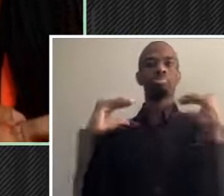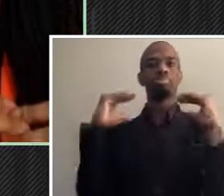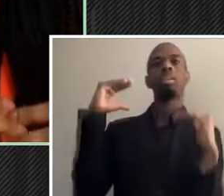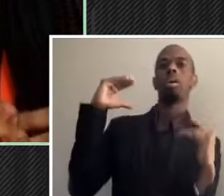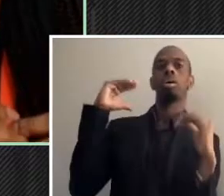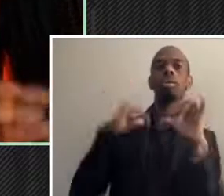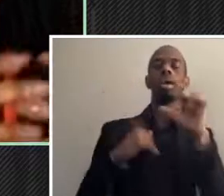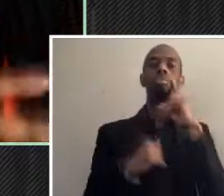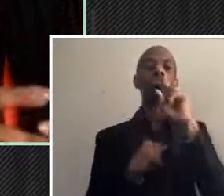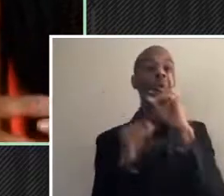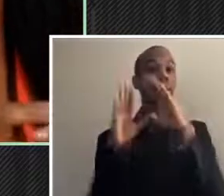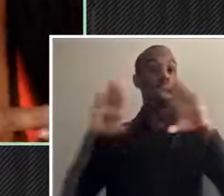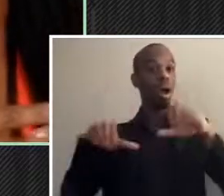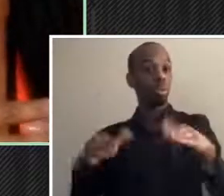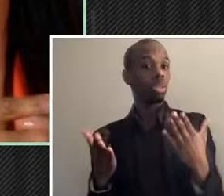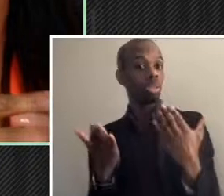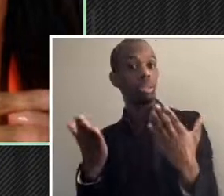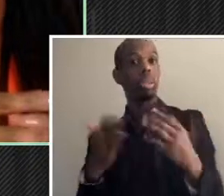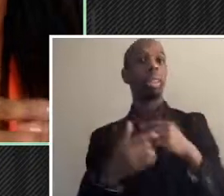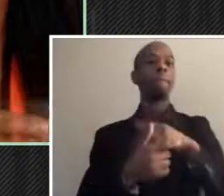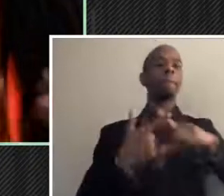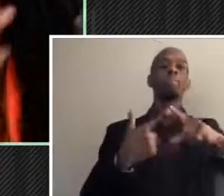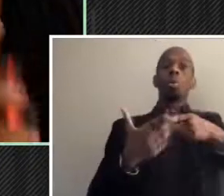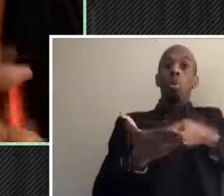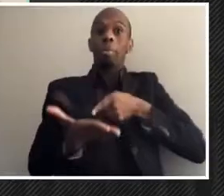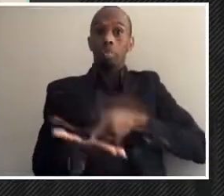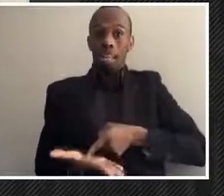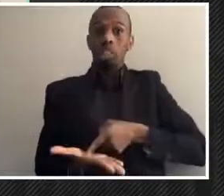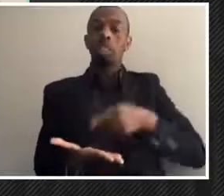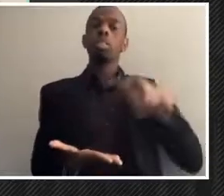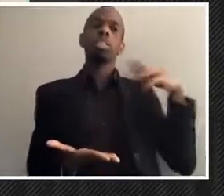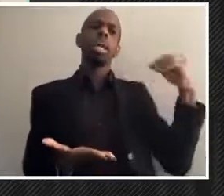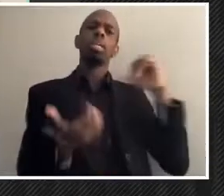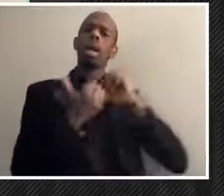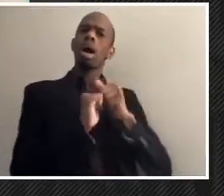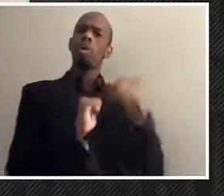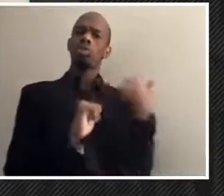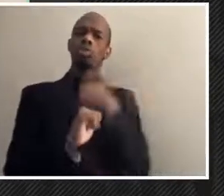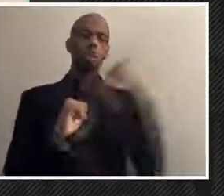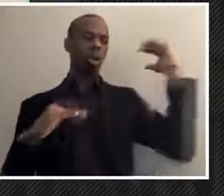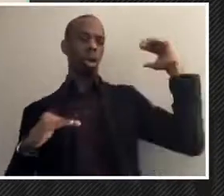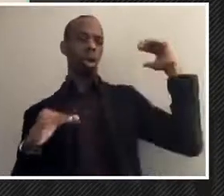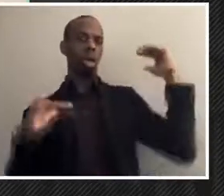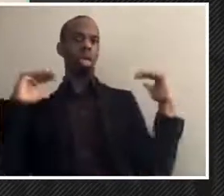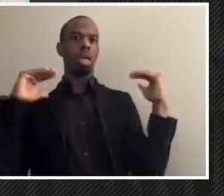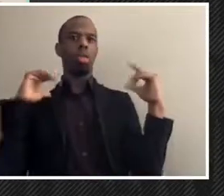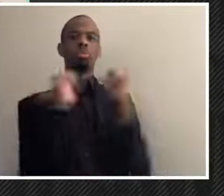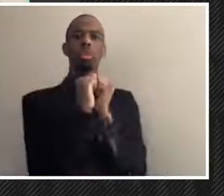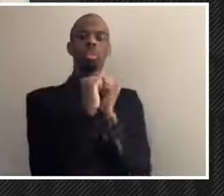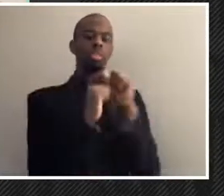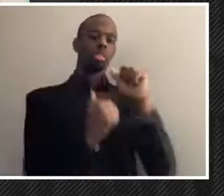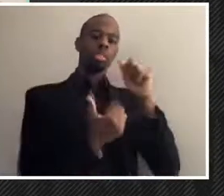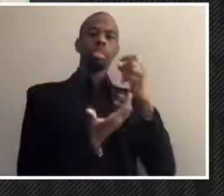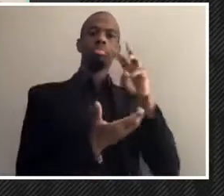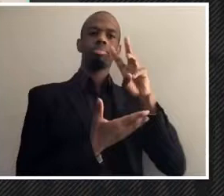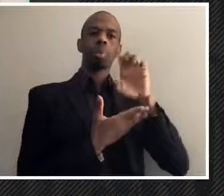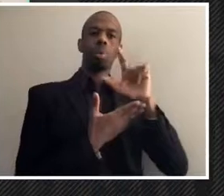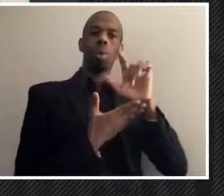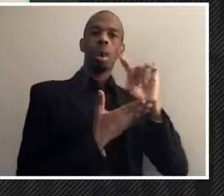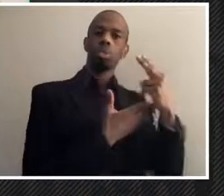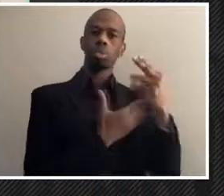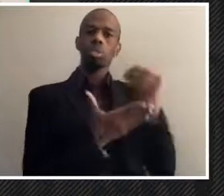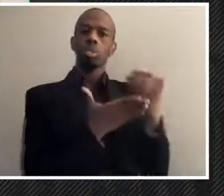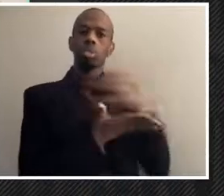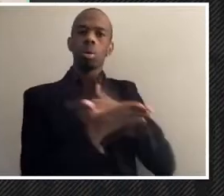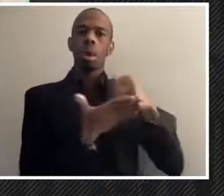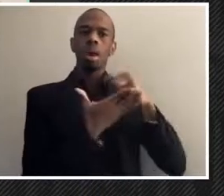reparations, thinking through how we close the racial wealth gap with a student debt relief, thinking through just all the ways that